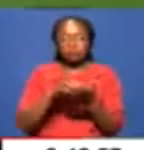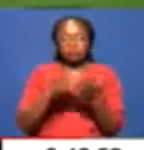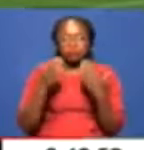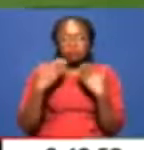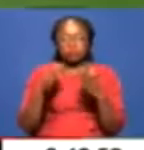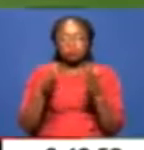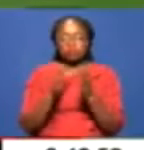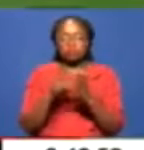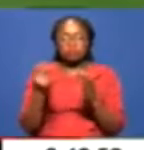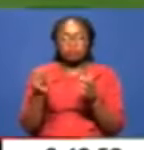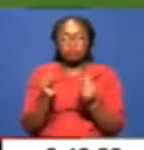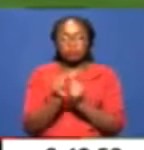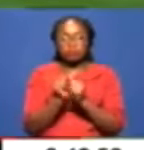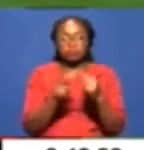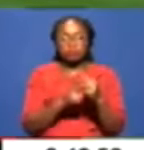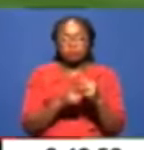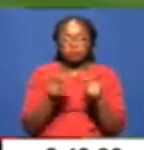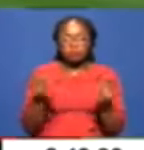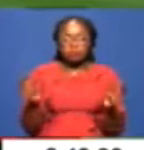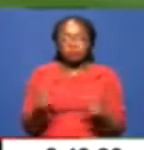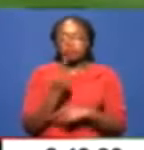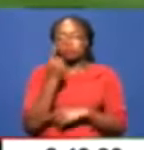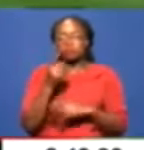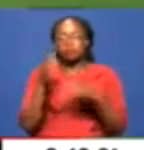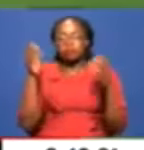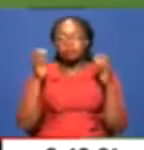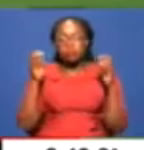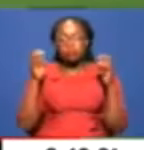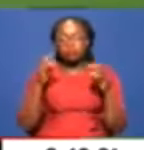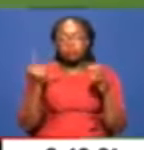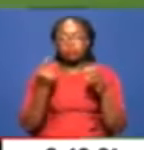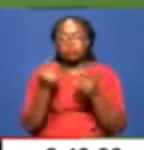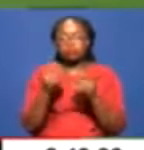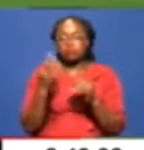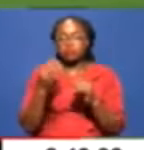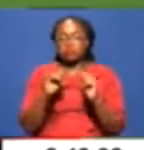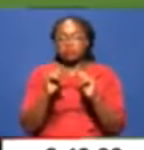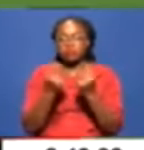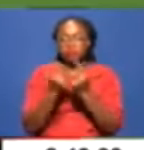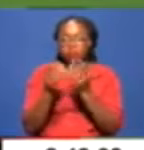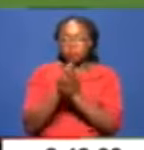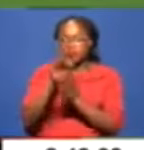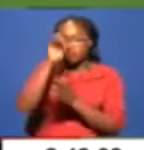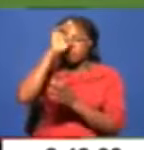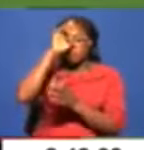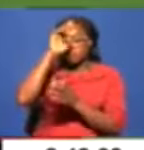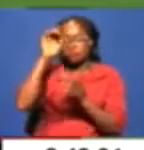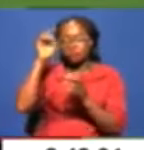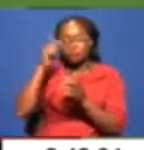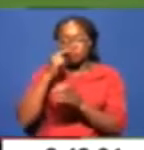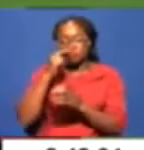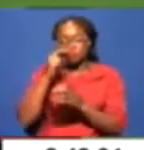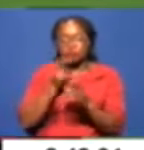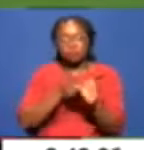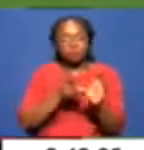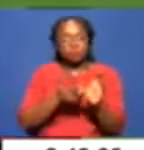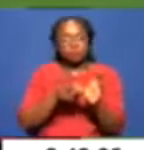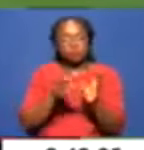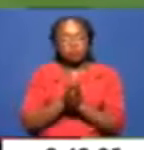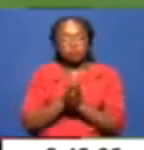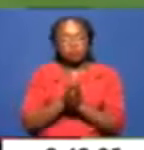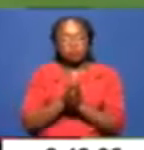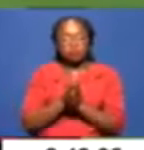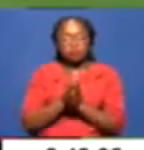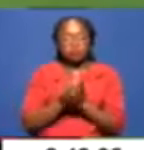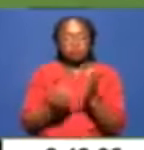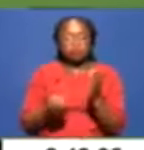2017 event. Ethiopia was one of only three teams, along with Egypt and Sudan, to participate in the inaugural Africa Cup of Nations